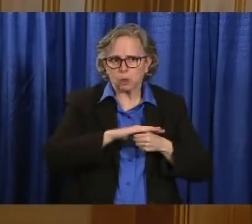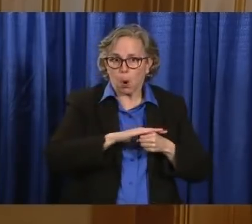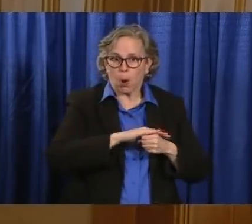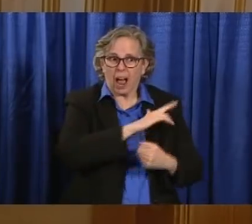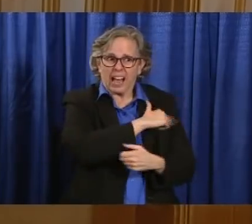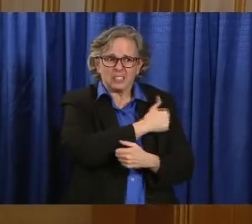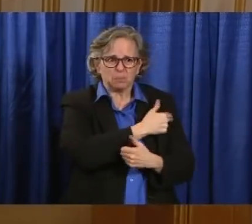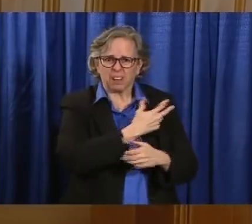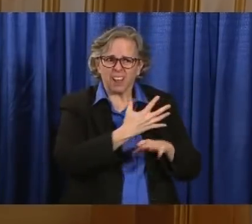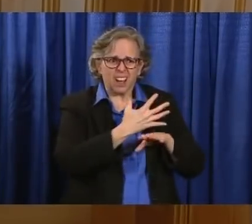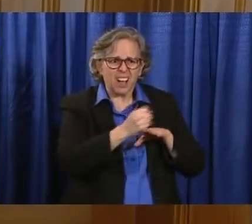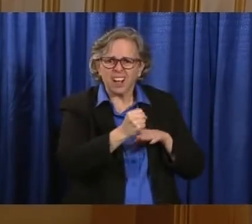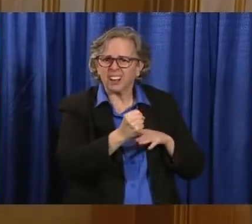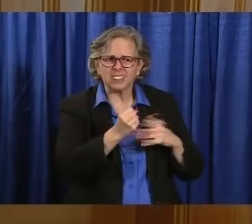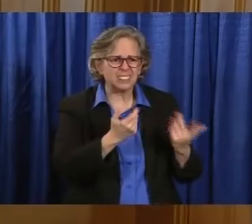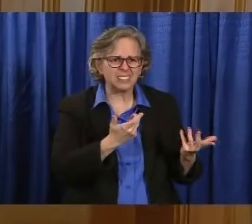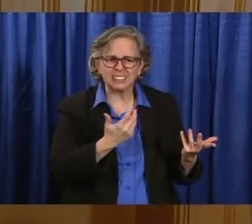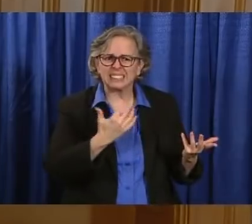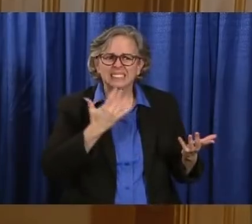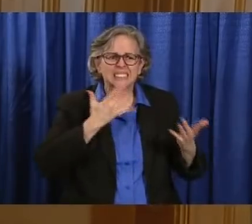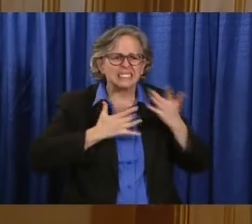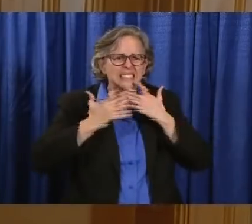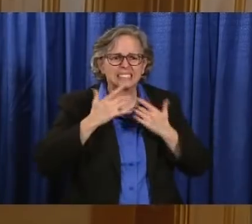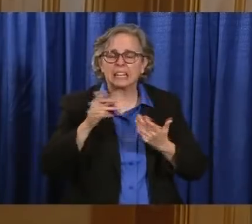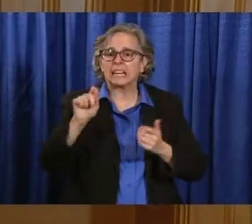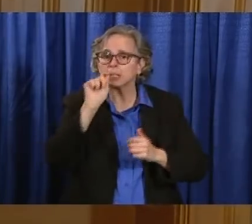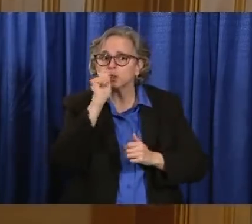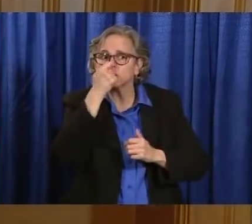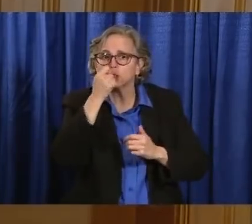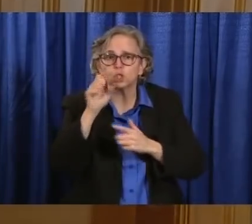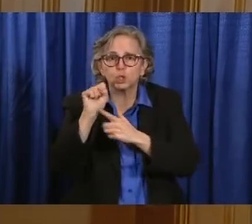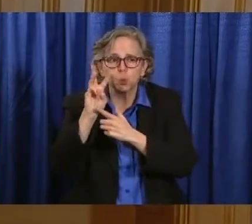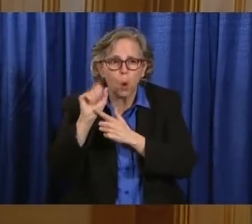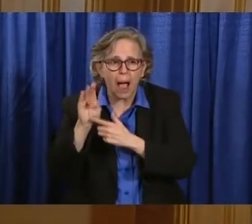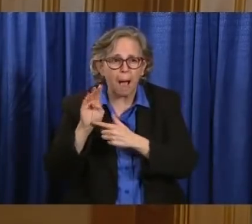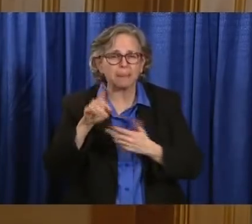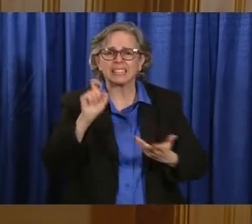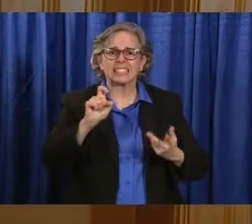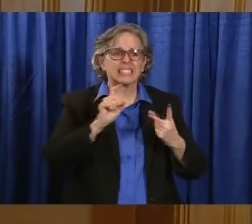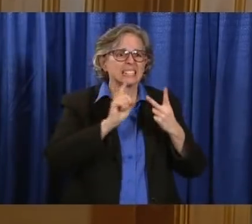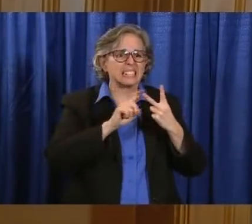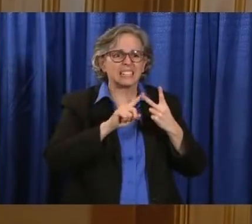it, so they can have the swabs, so they can do the test and then send it in.